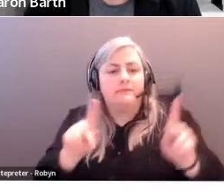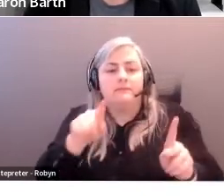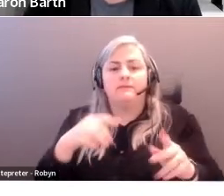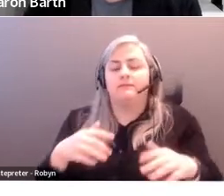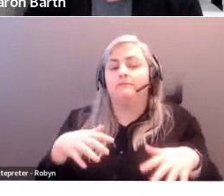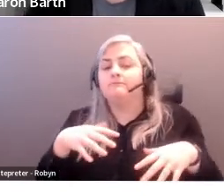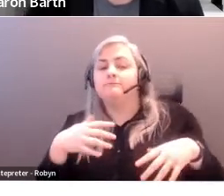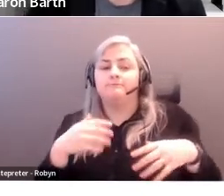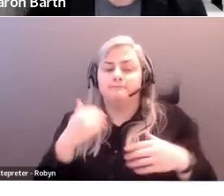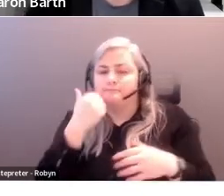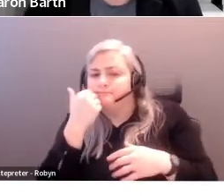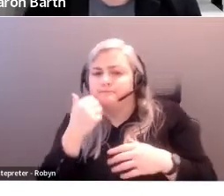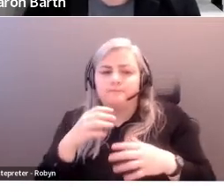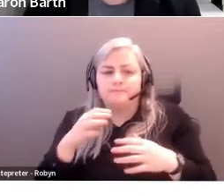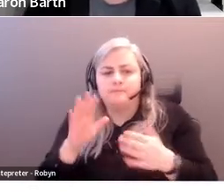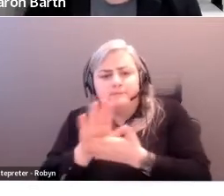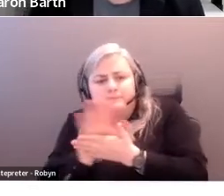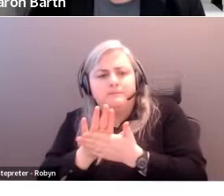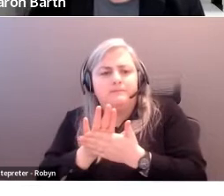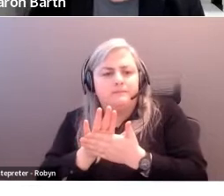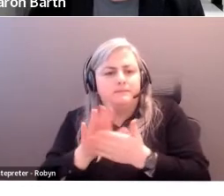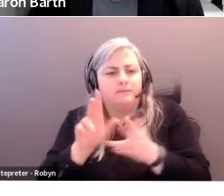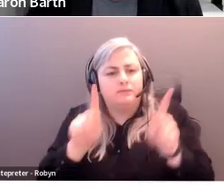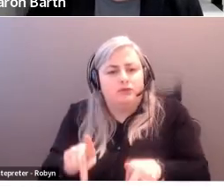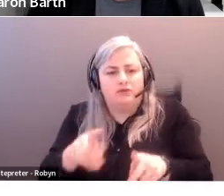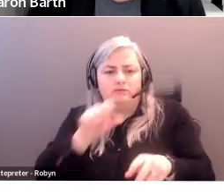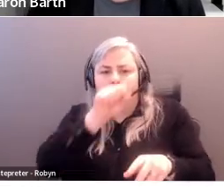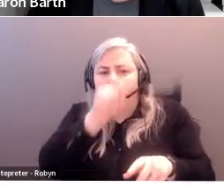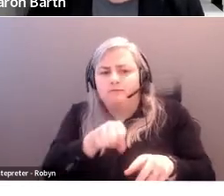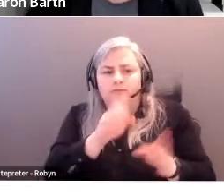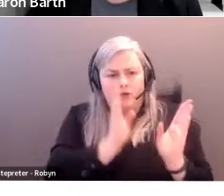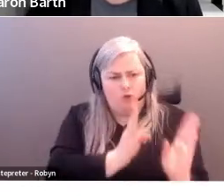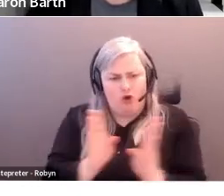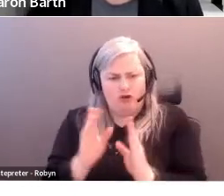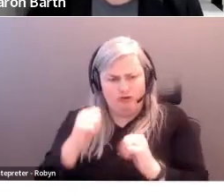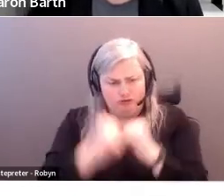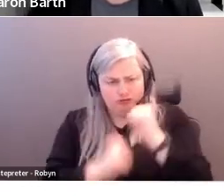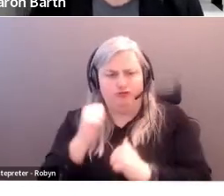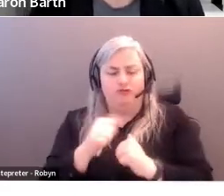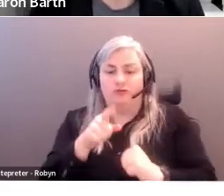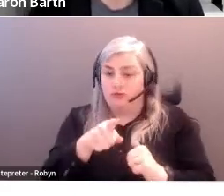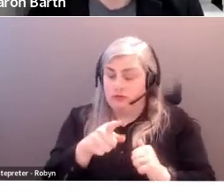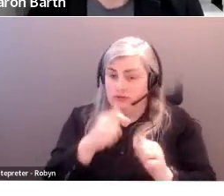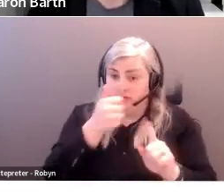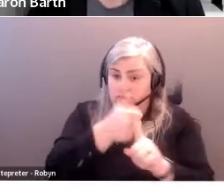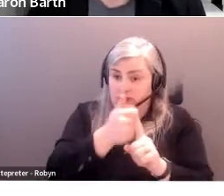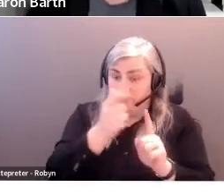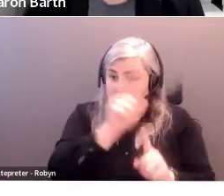for order and structure and a passion for detail. Lawyer or librarian, write it down.